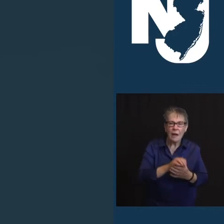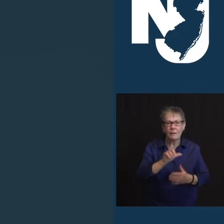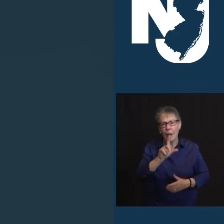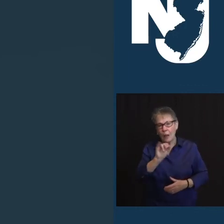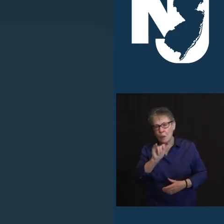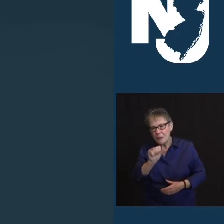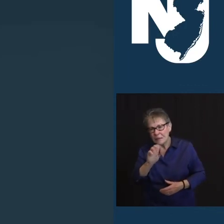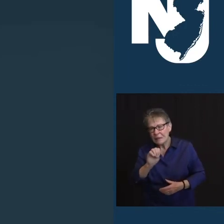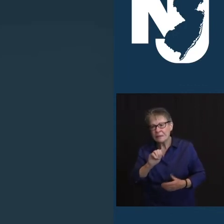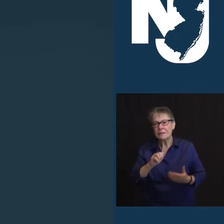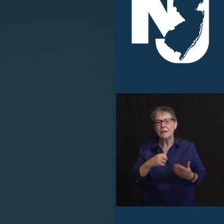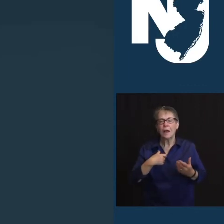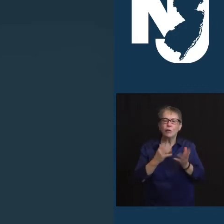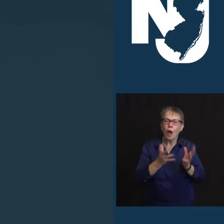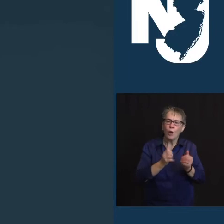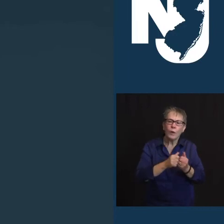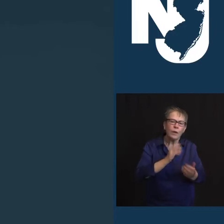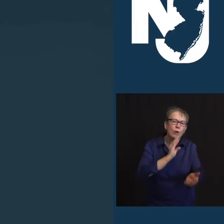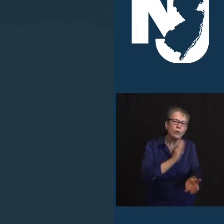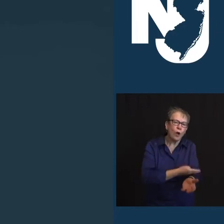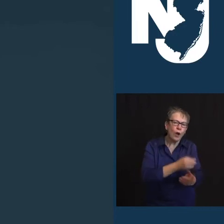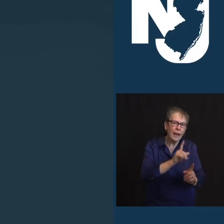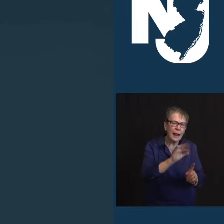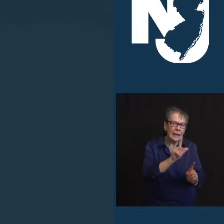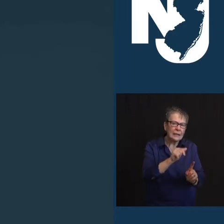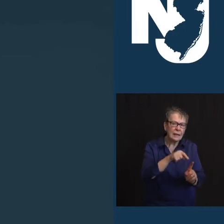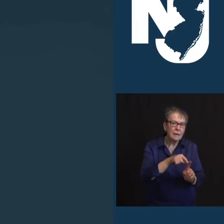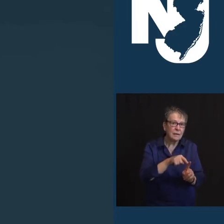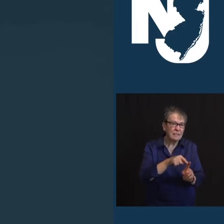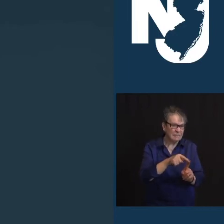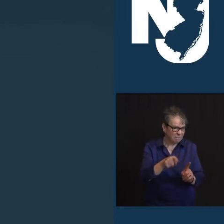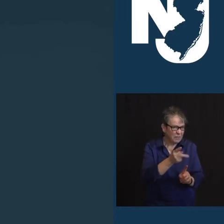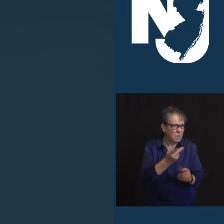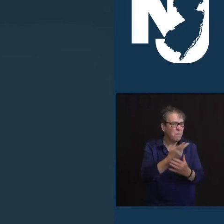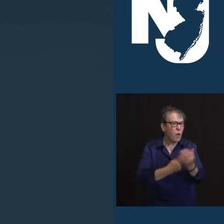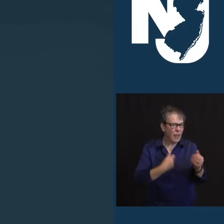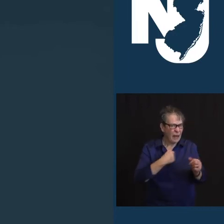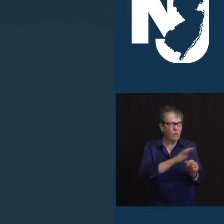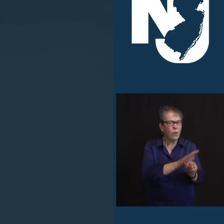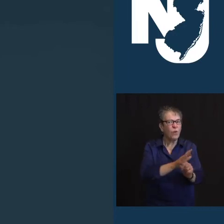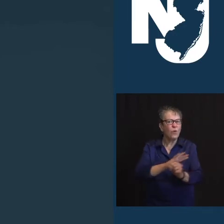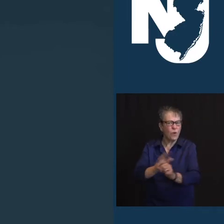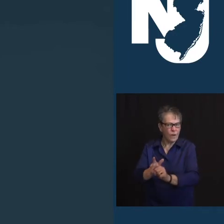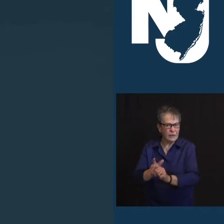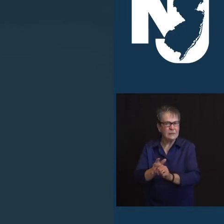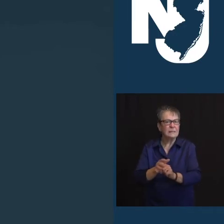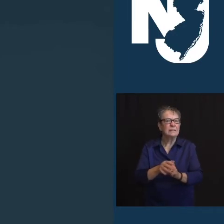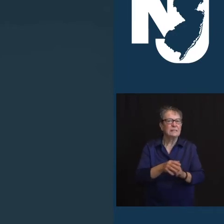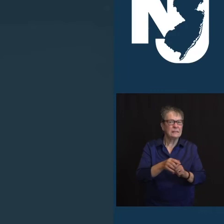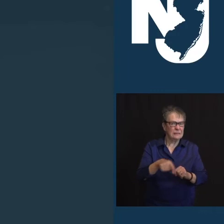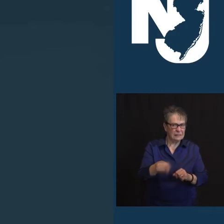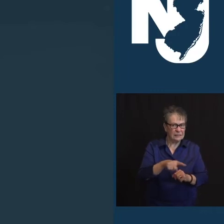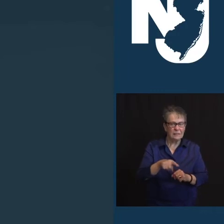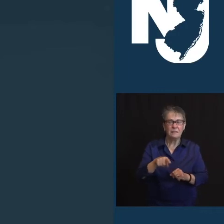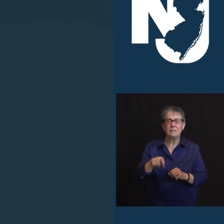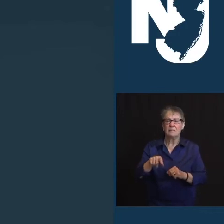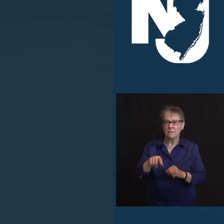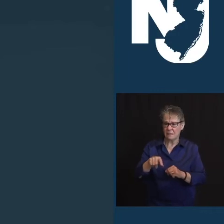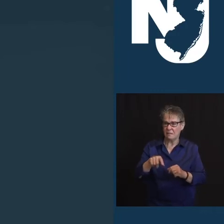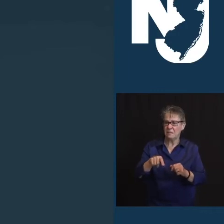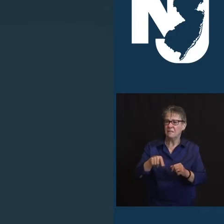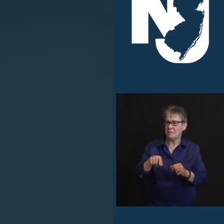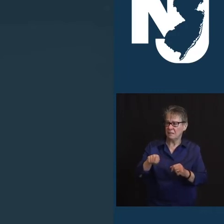Linda. They were both COVID. Linda's husband was in the hospital for 6 days. This virus went through their family